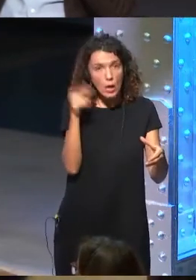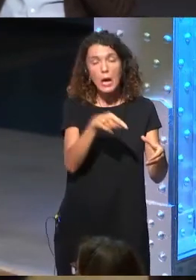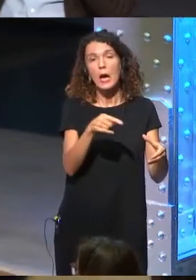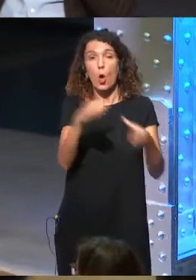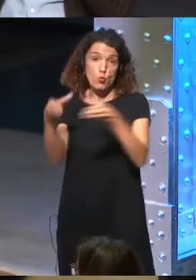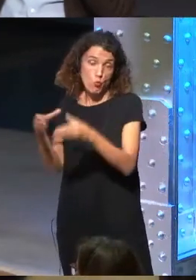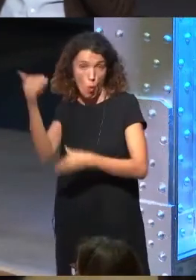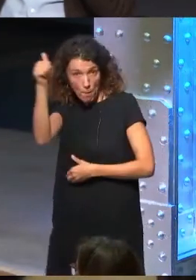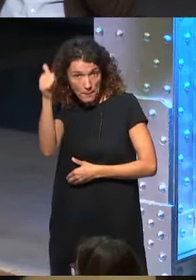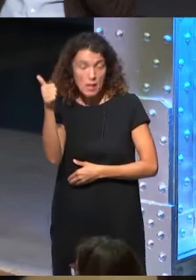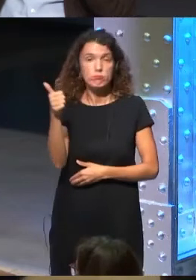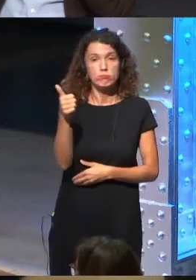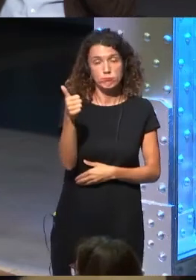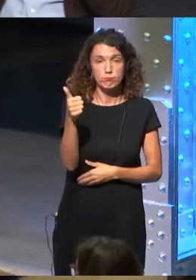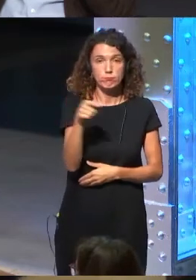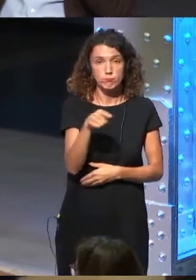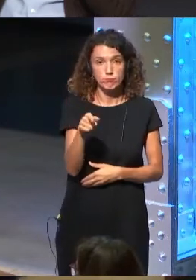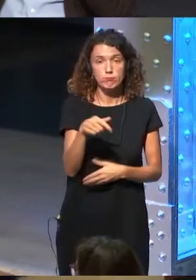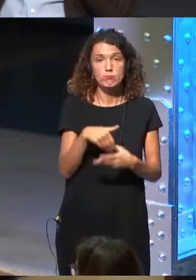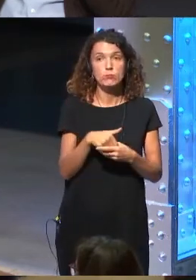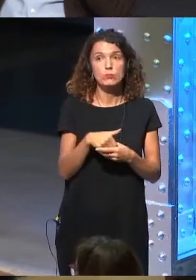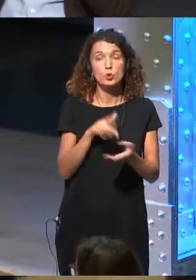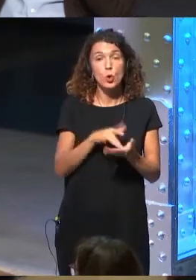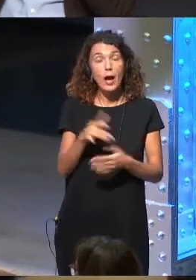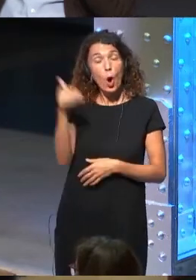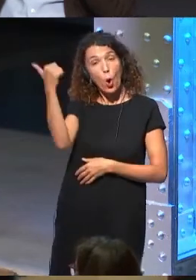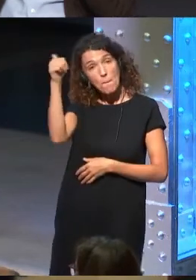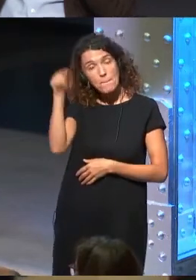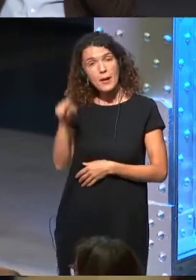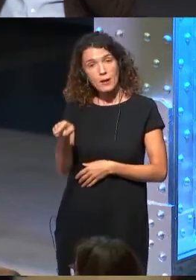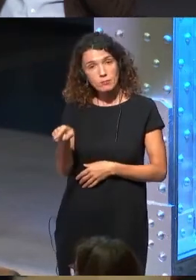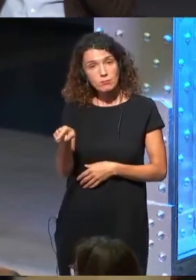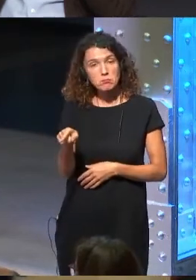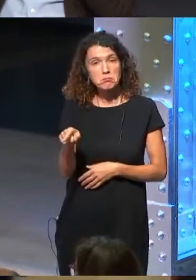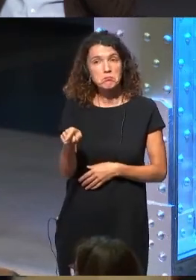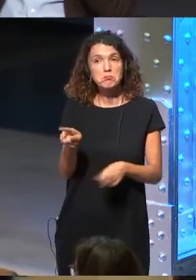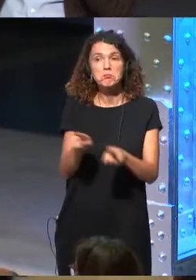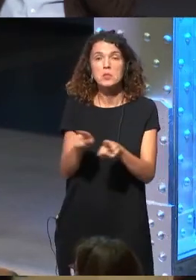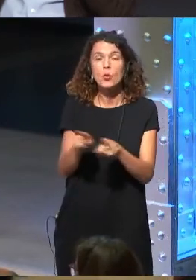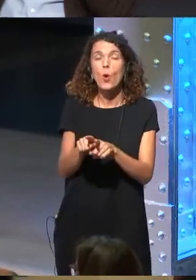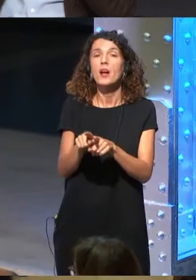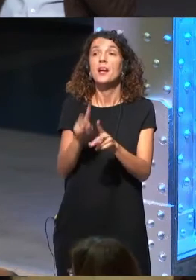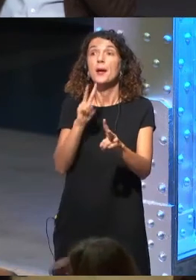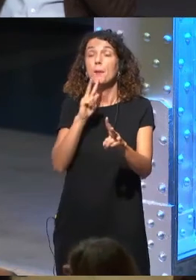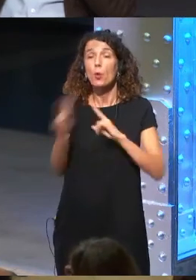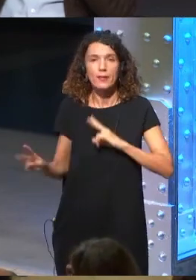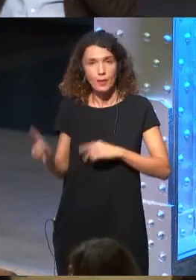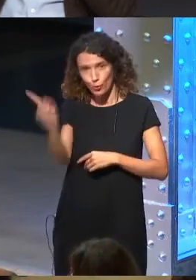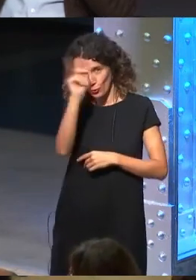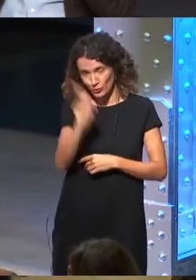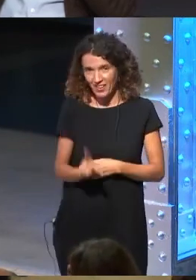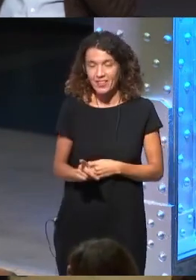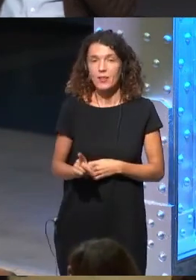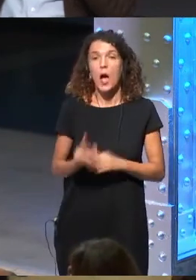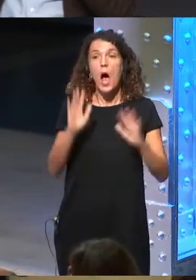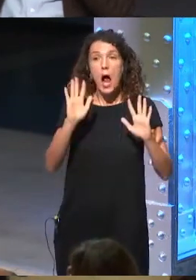men. And the fact that the men don't know the answer does not prevent them